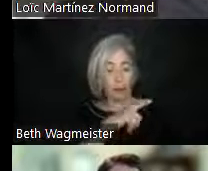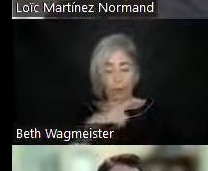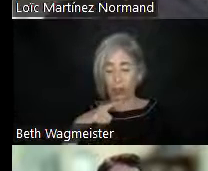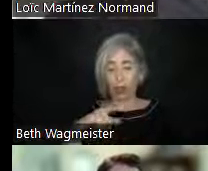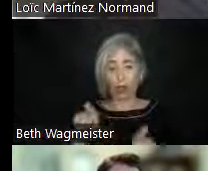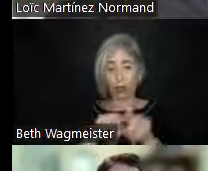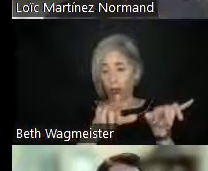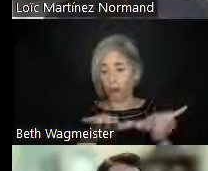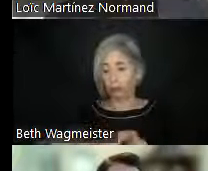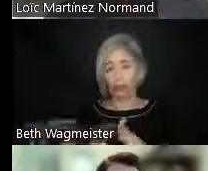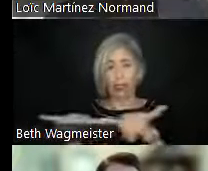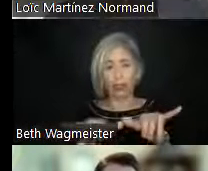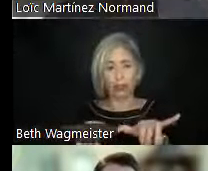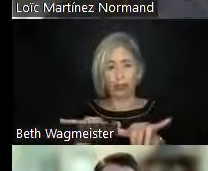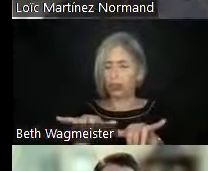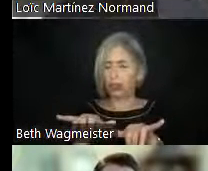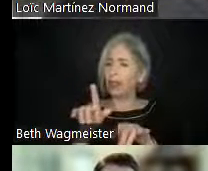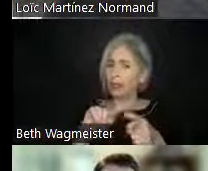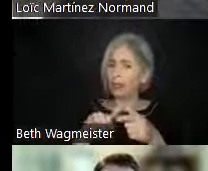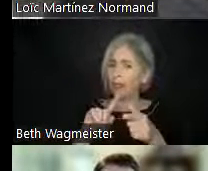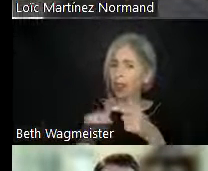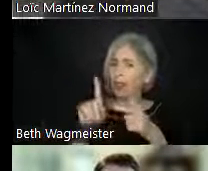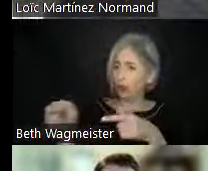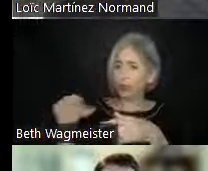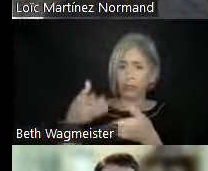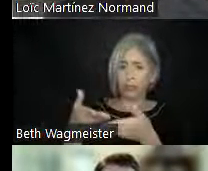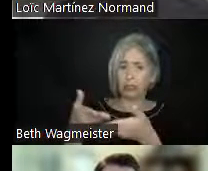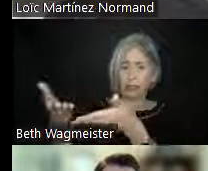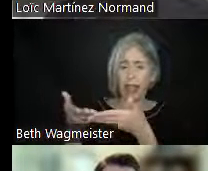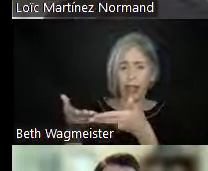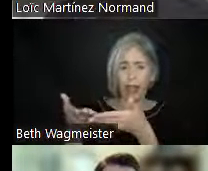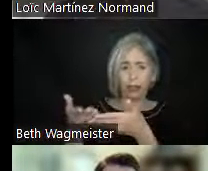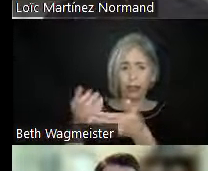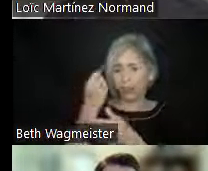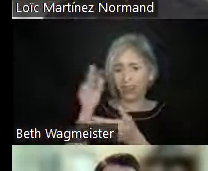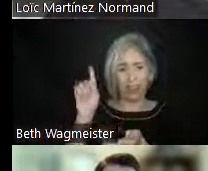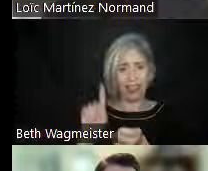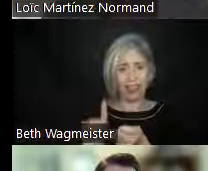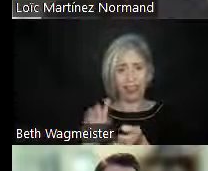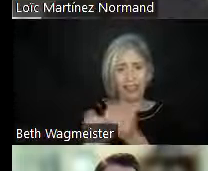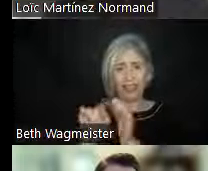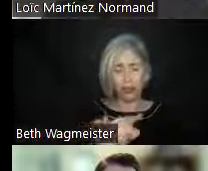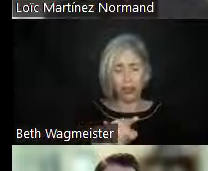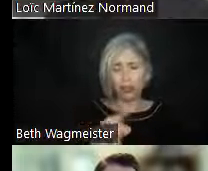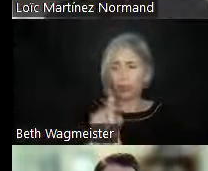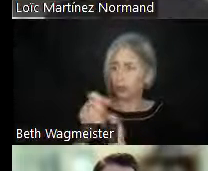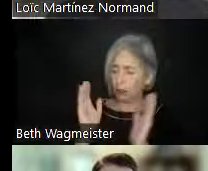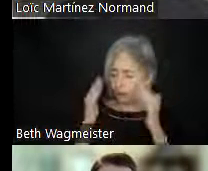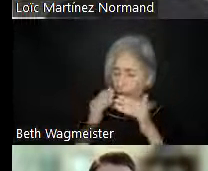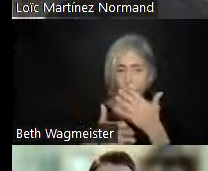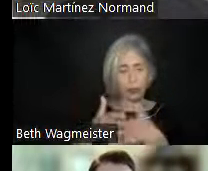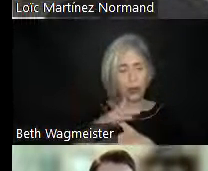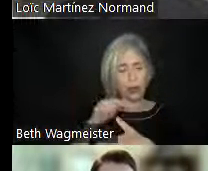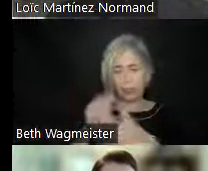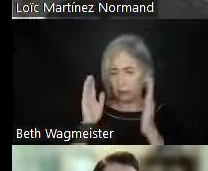then you can be sure that your supplier understands even less. So you need to focus on explaining why it is important